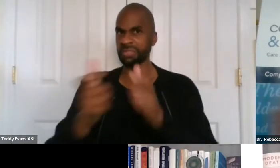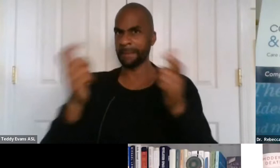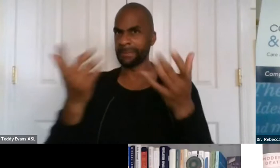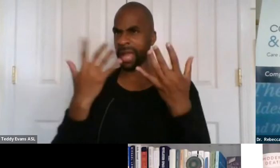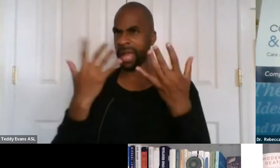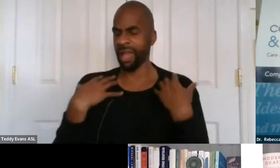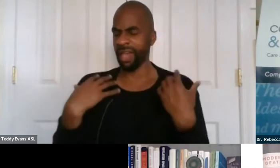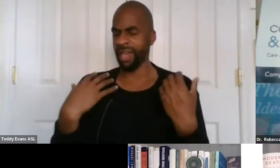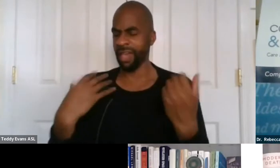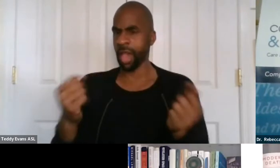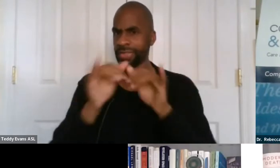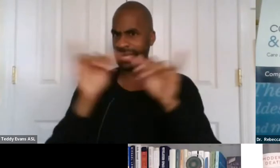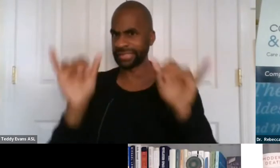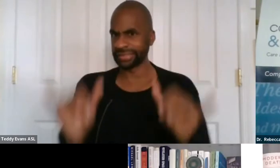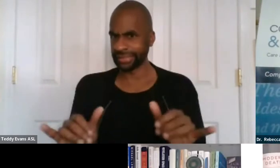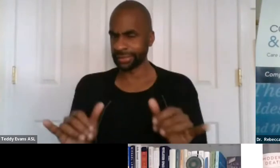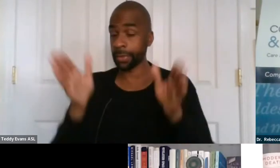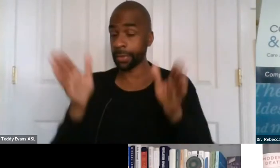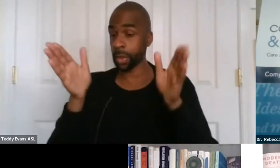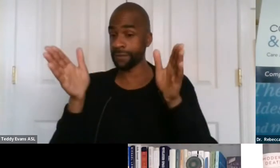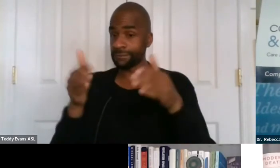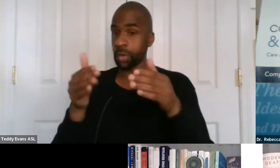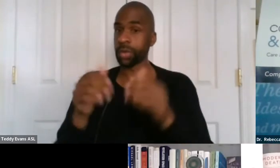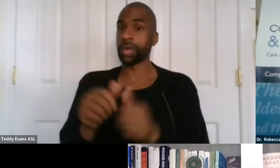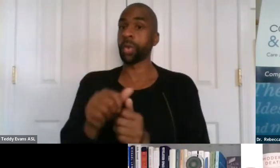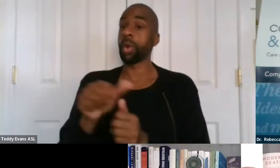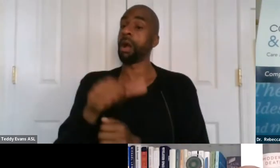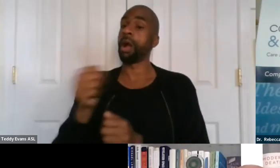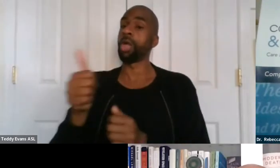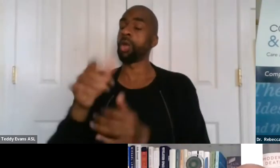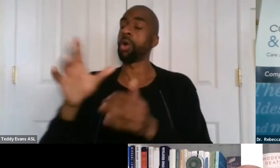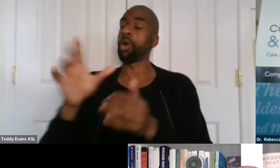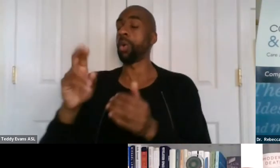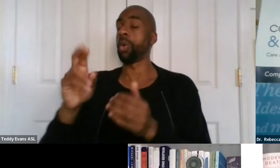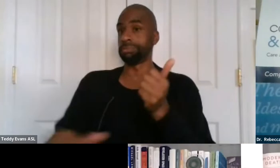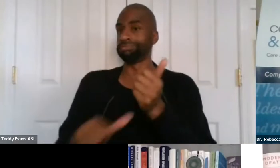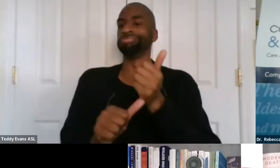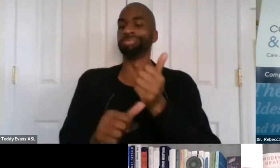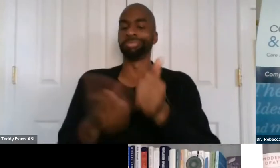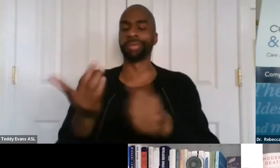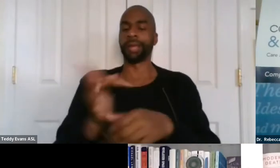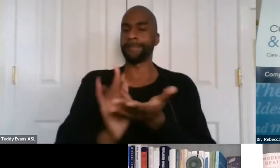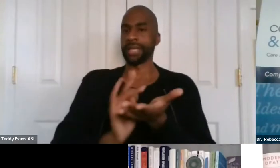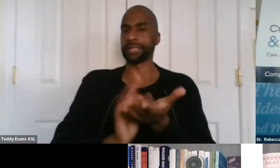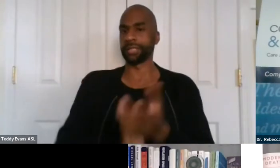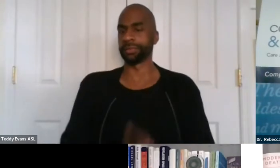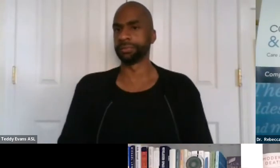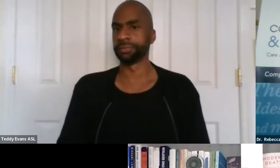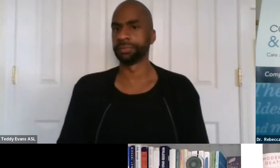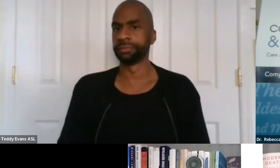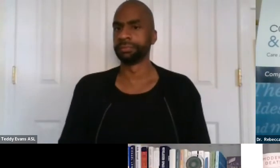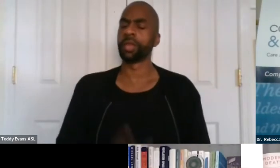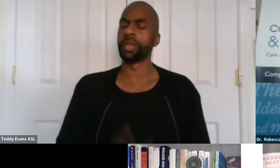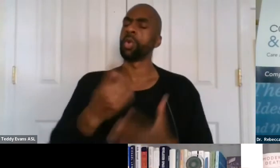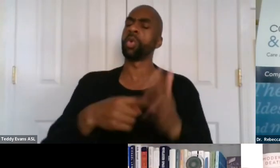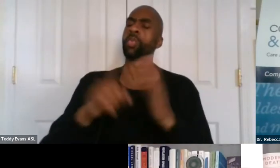really focused on alternative or complementary medicine. What do you know about the effectiveness and